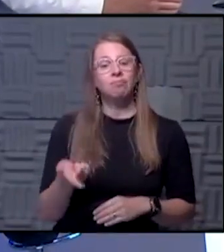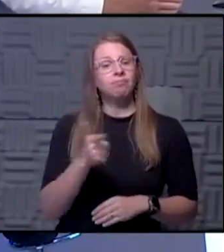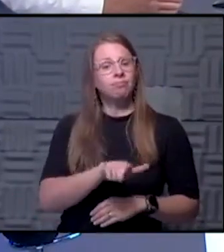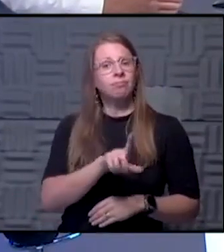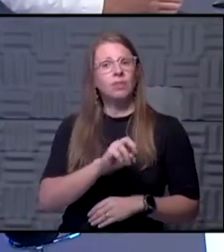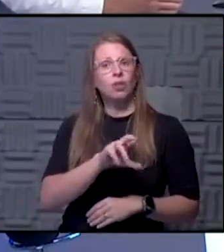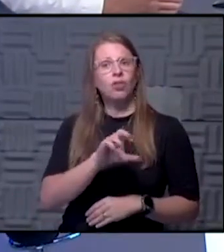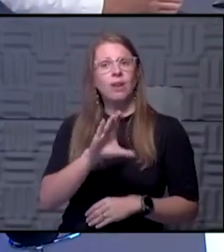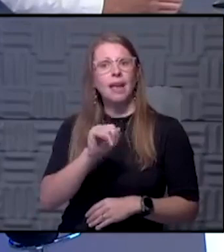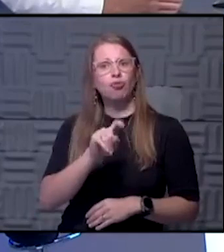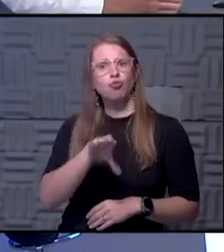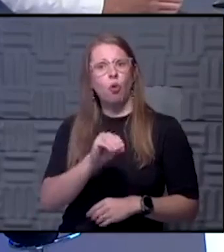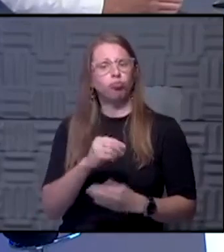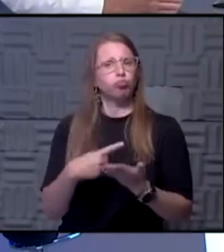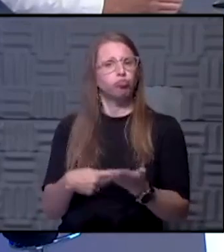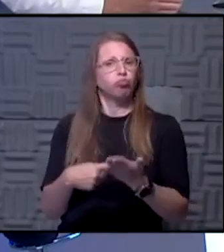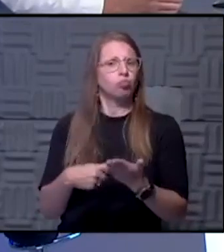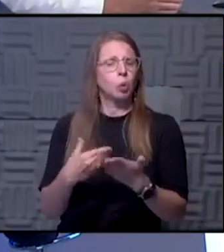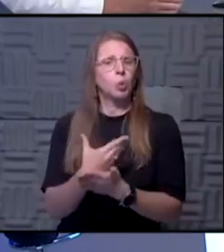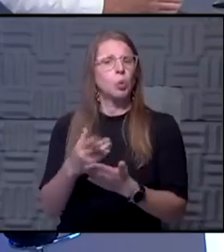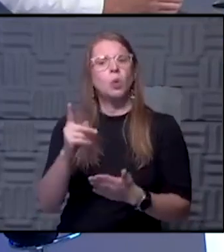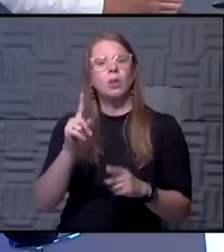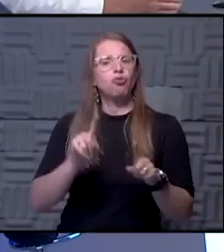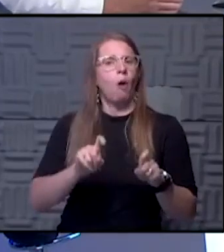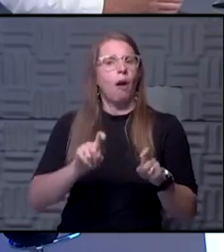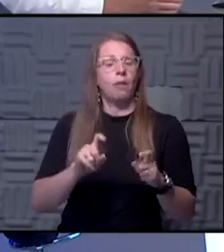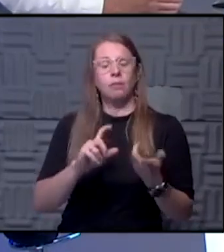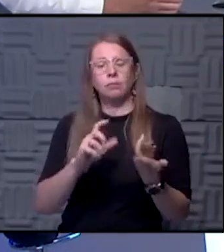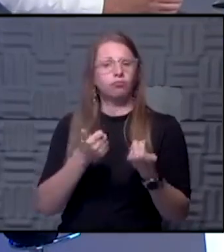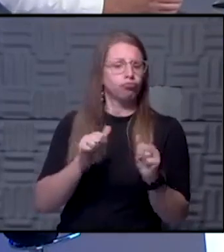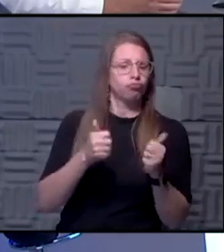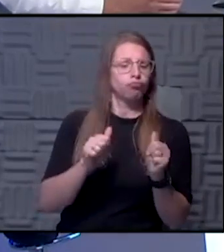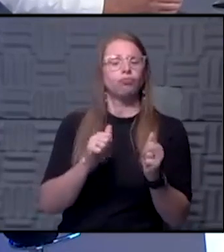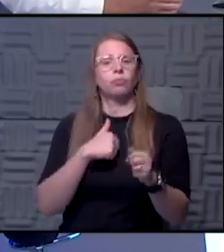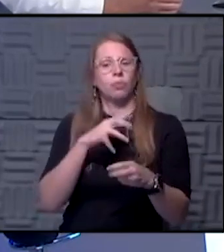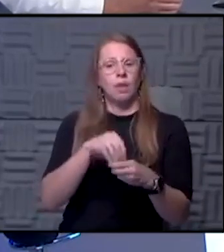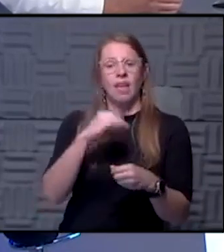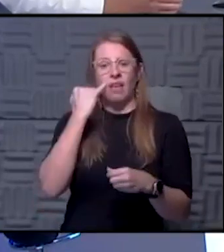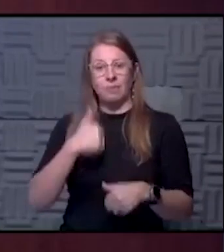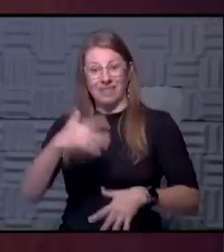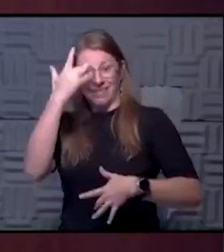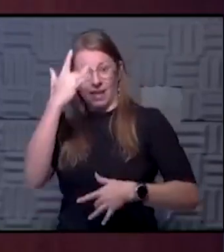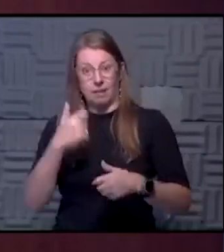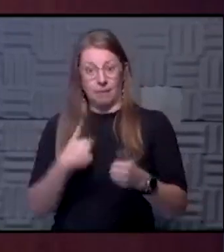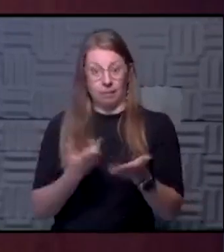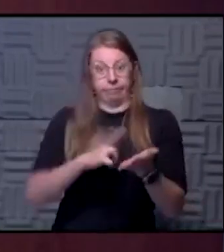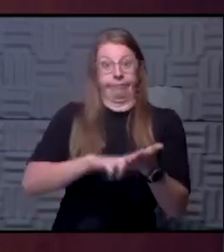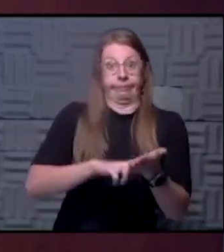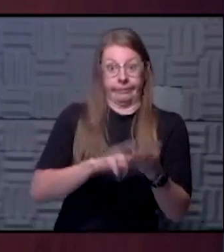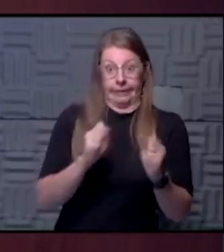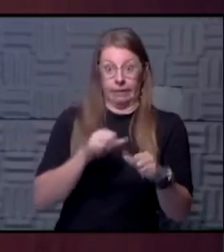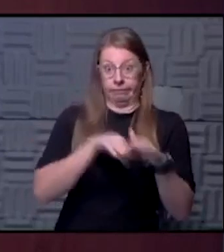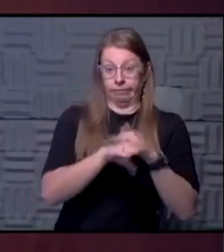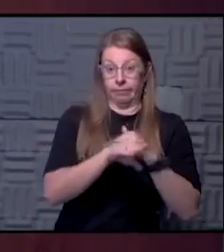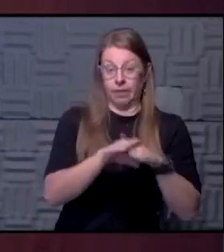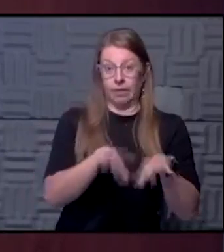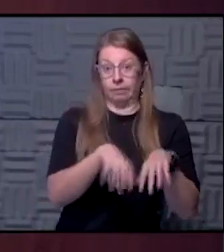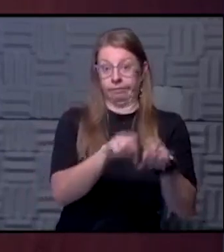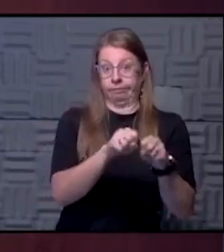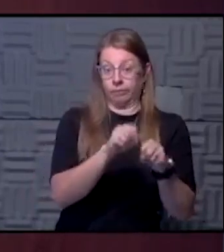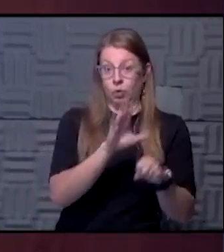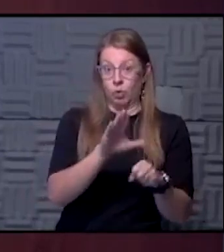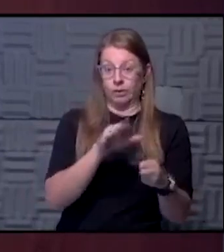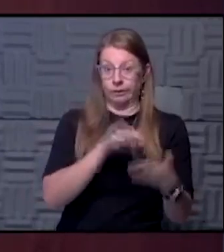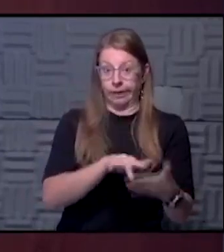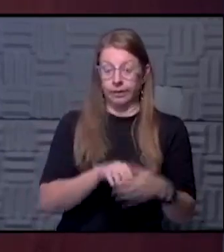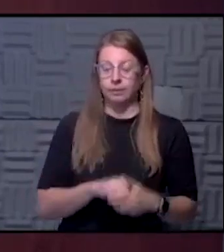Castro, talk to us about this new cool trial. When can I sign up and enroll? If I get sick, do I get to do it? Great. Well, good morning. And